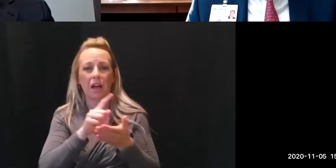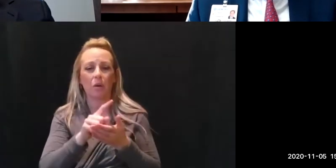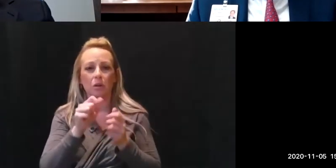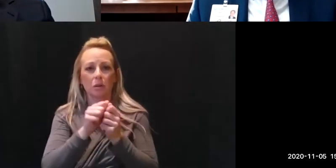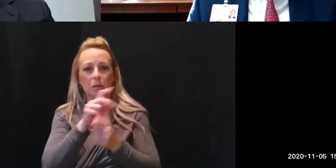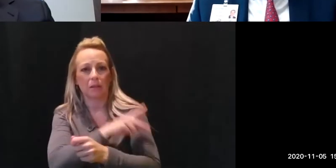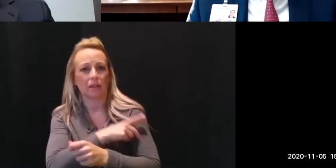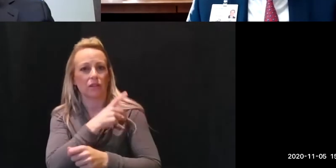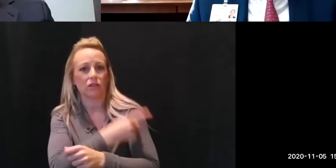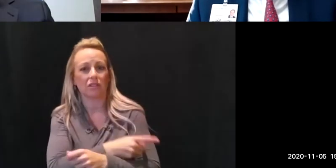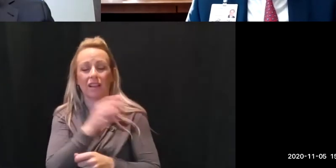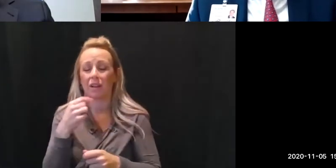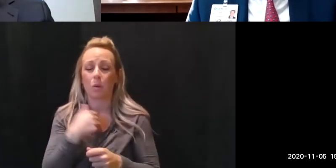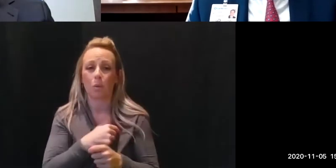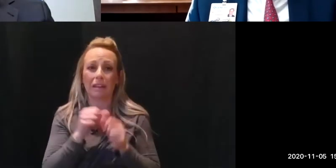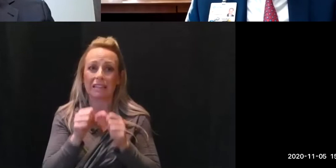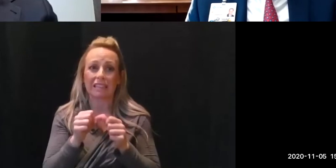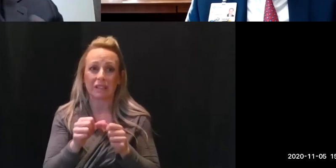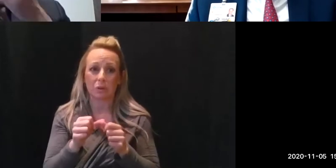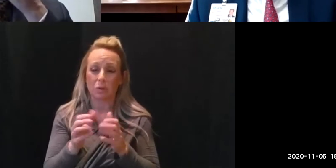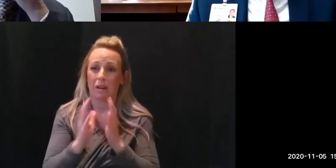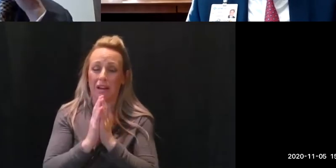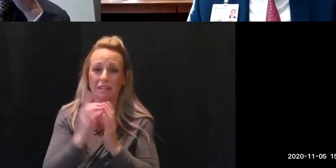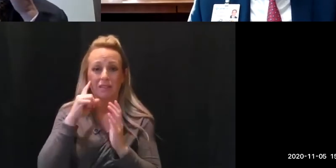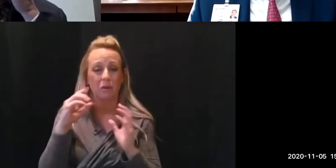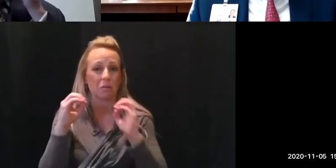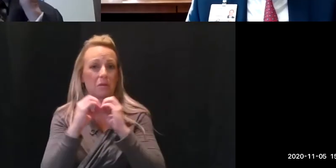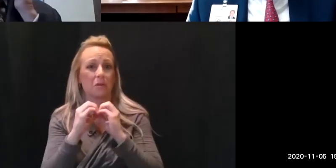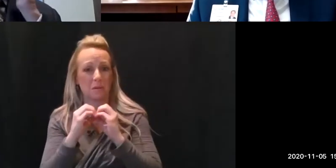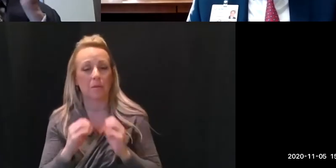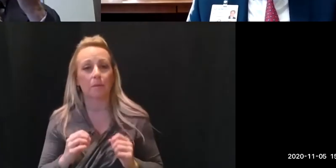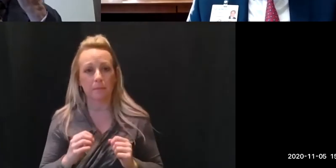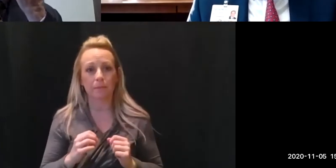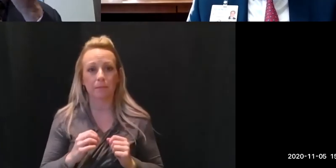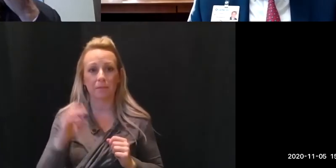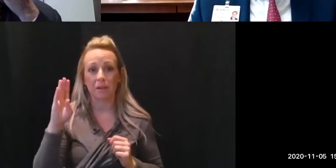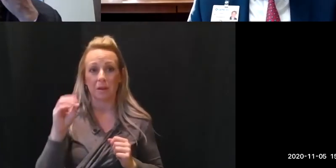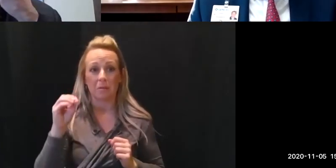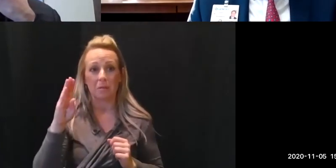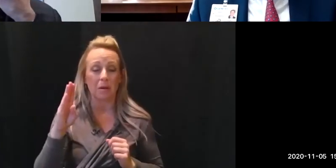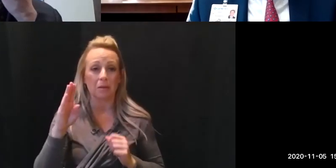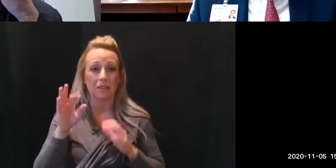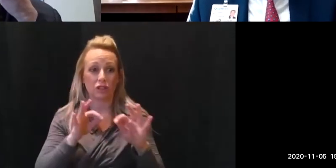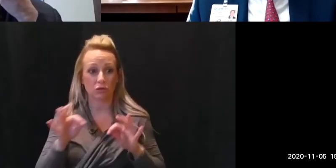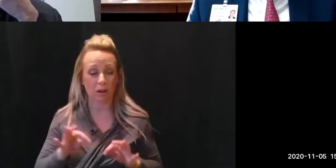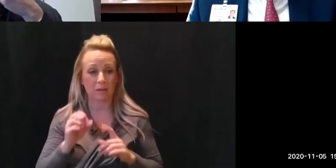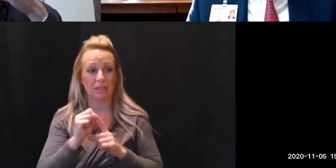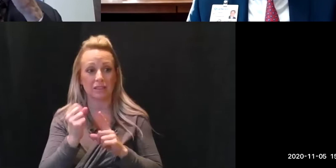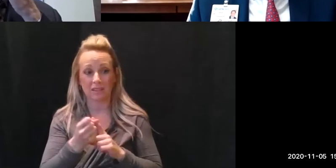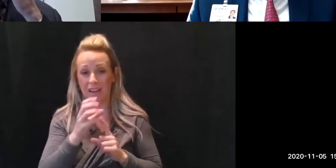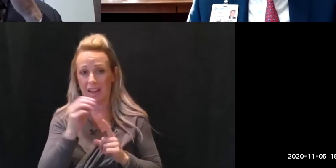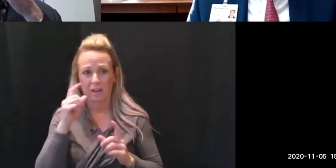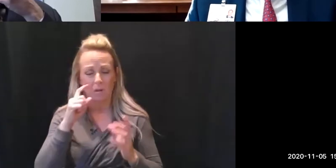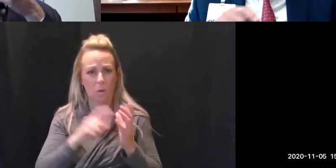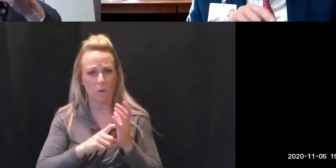we continue to ask a great deal of them. Bob described the situation. We're seeing a significant surge in COVID-19